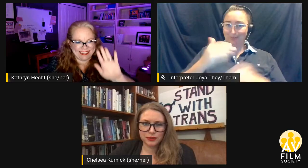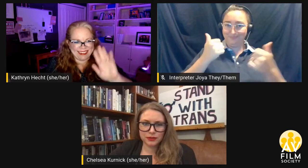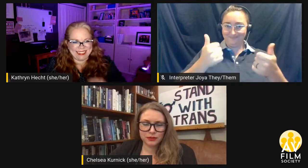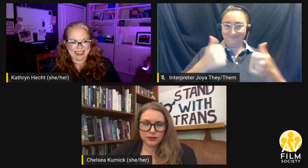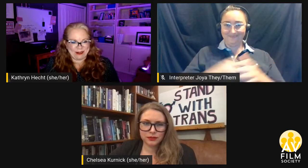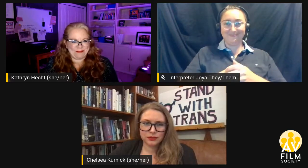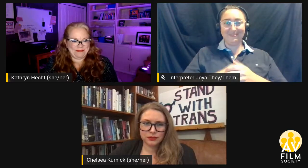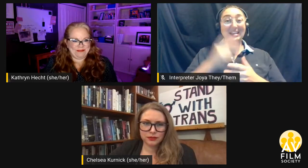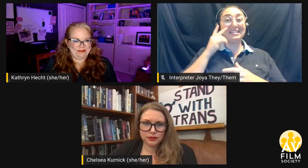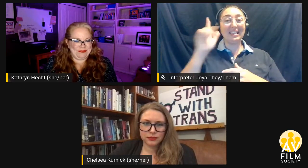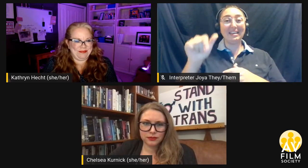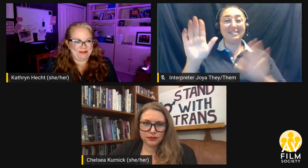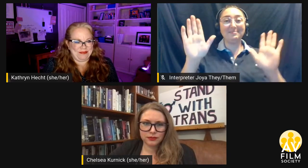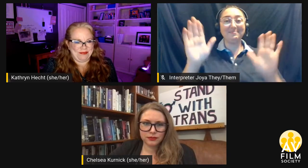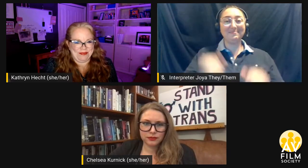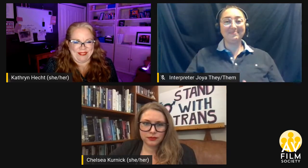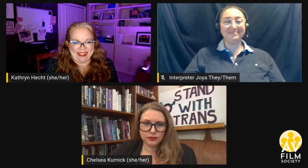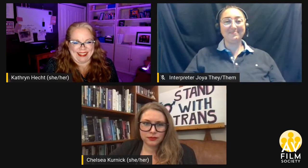Okay. I'll see you later.